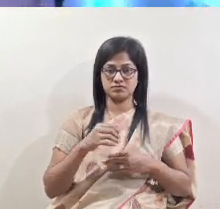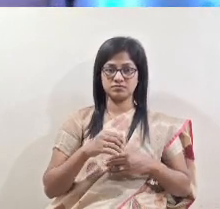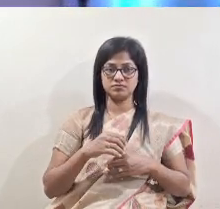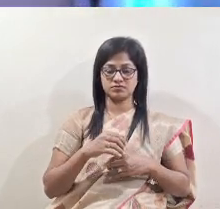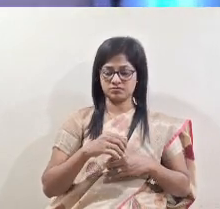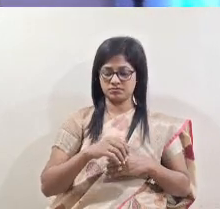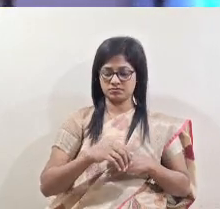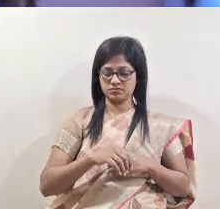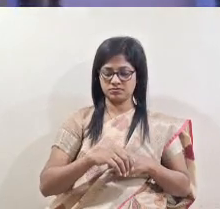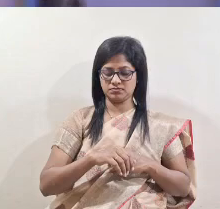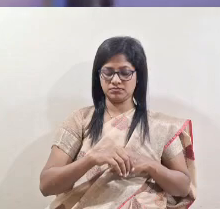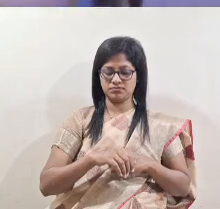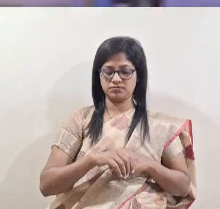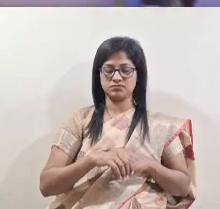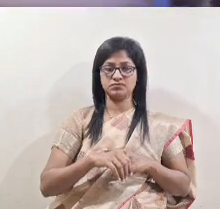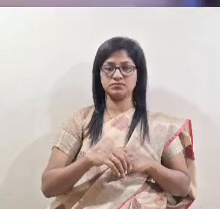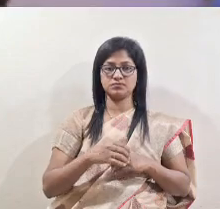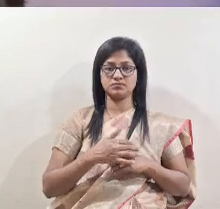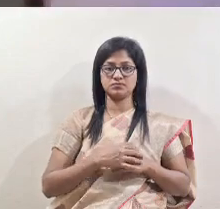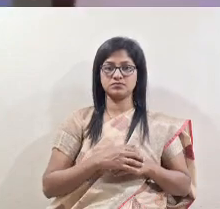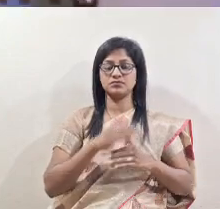I'll throw the